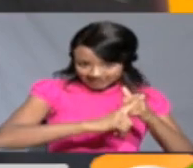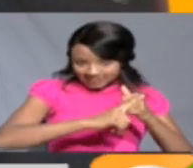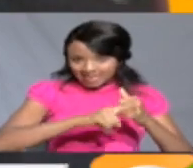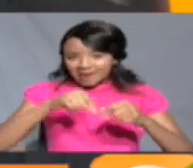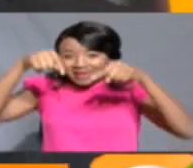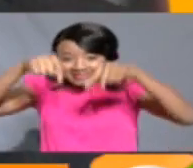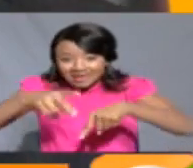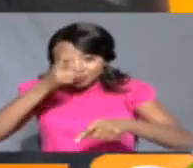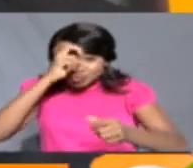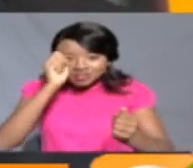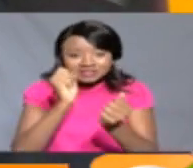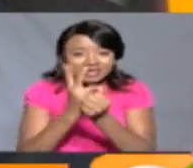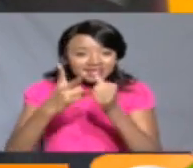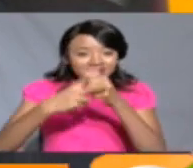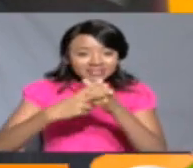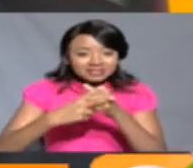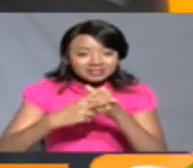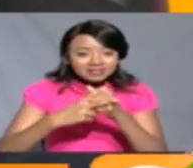is 255.